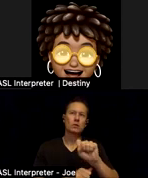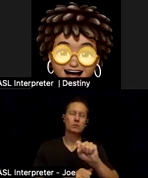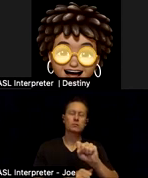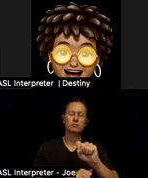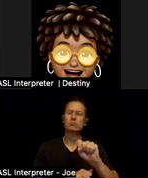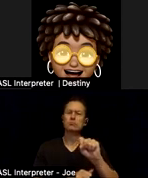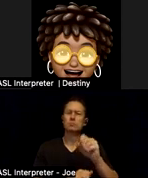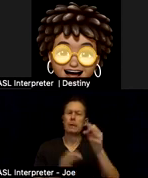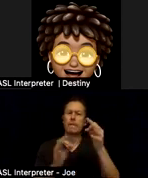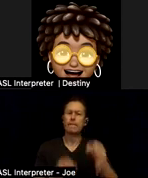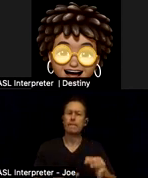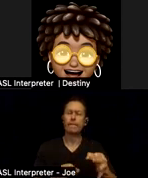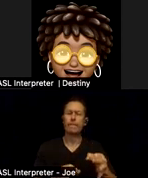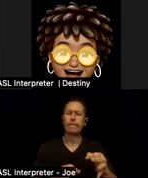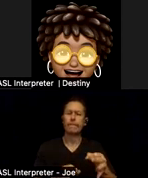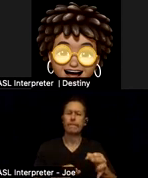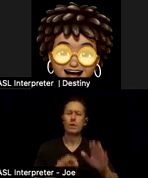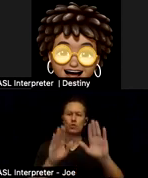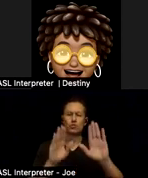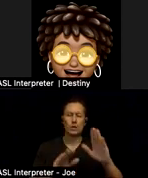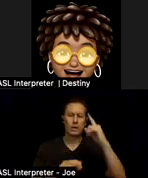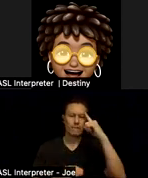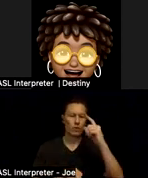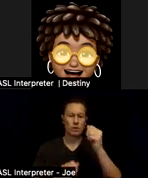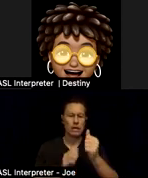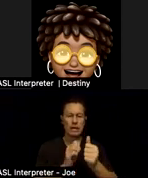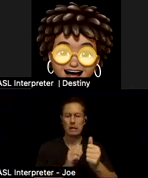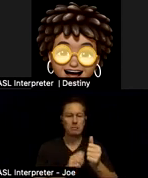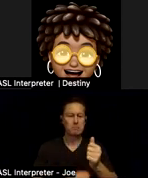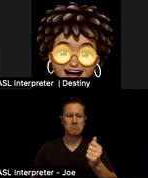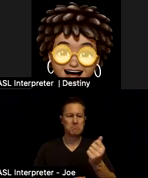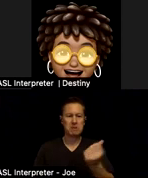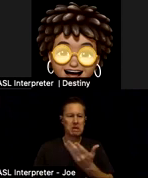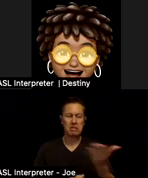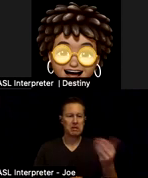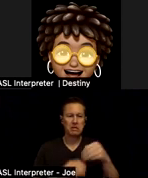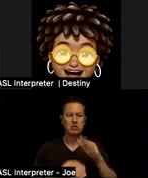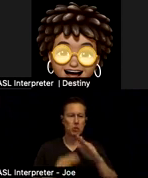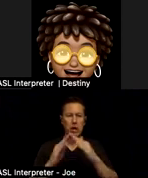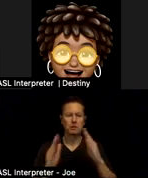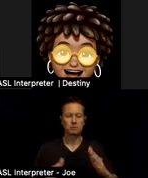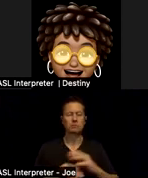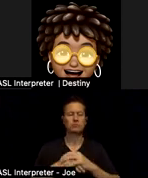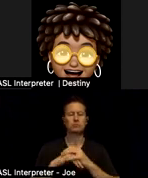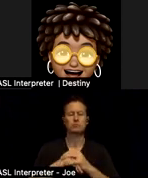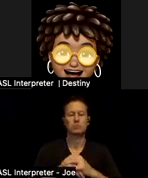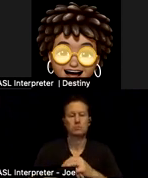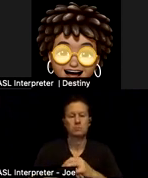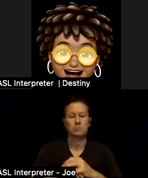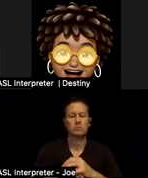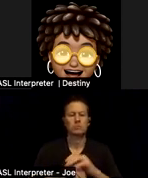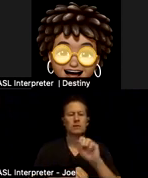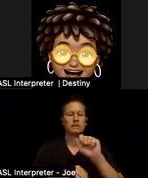absolutely would be great for anything in your house. The Safety Proof line is